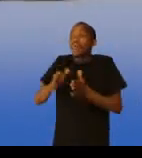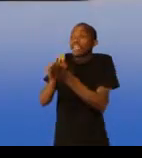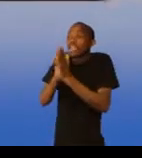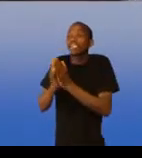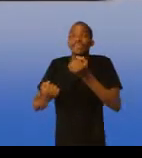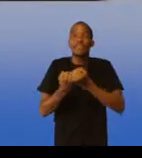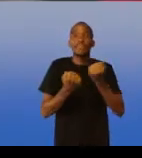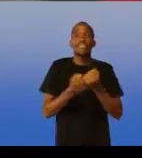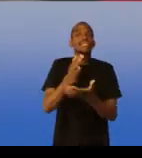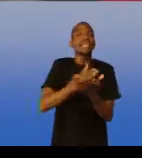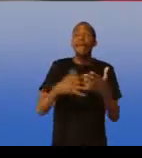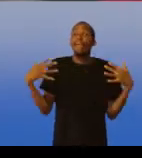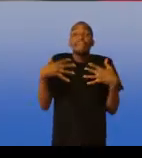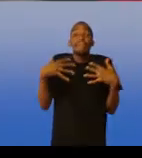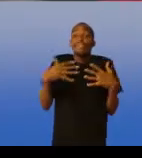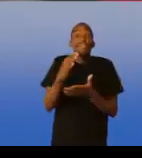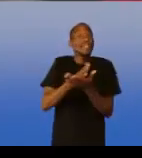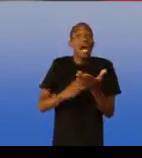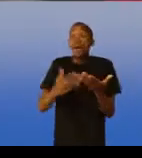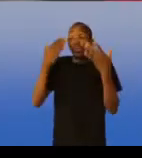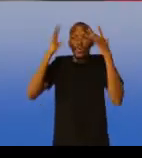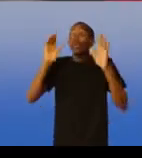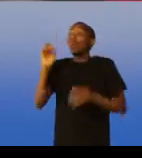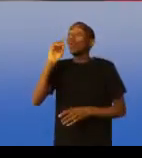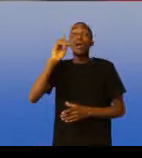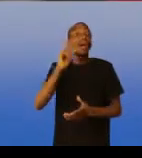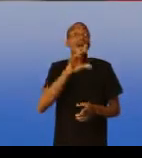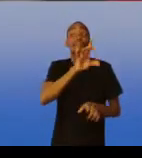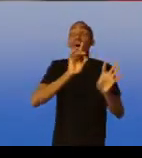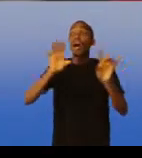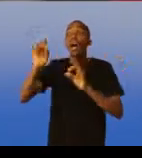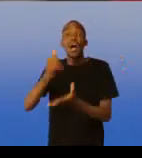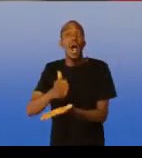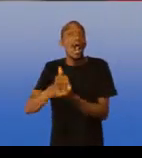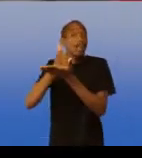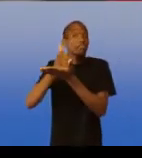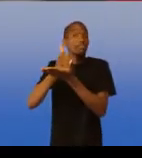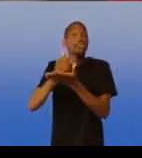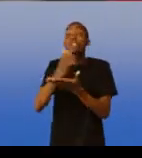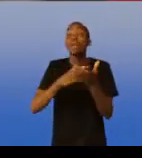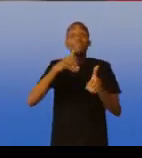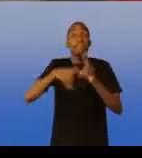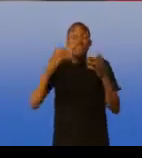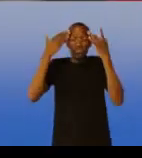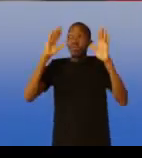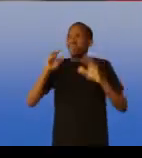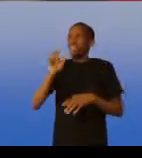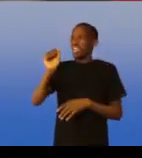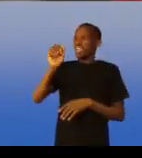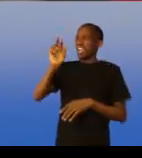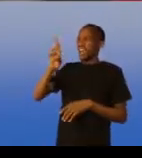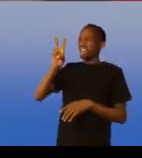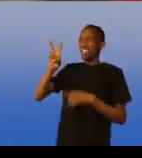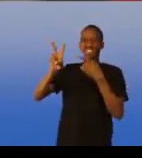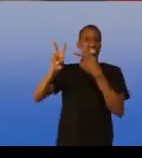people, they are afraid. Some people, they don't know where to get the proper help they need. And some people don't really know what ARVs do or